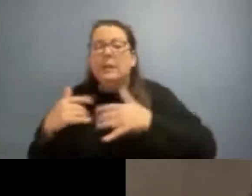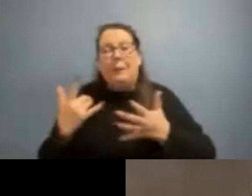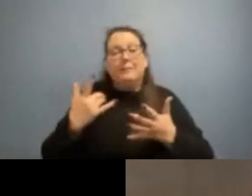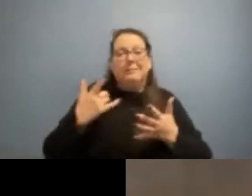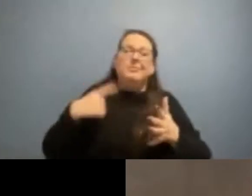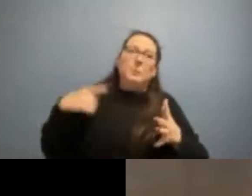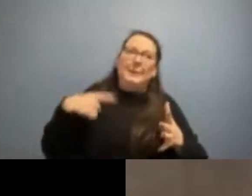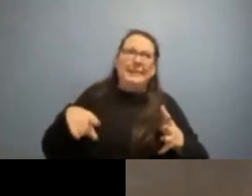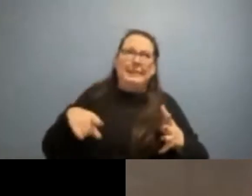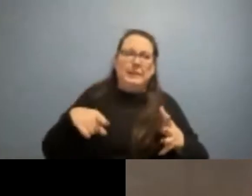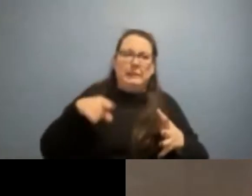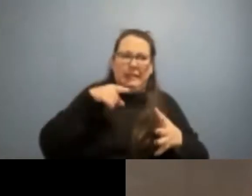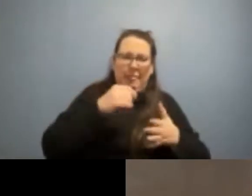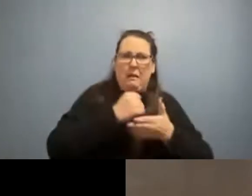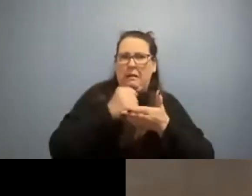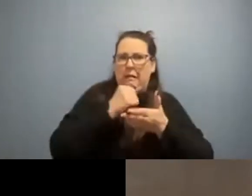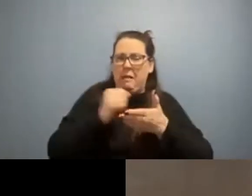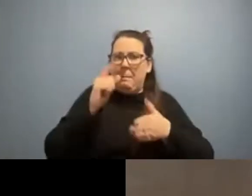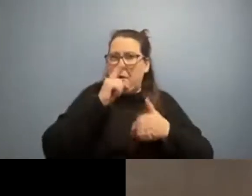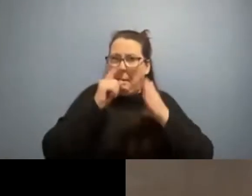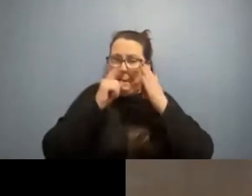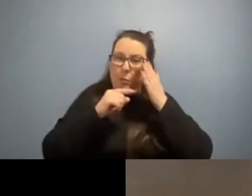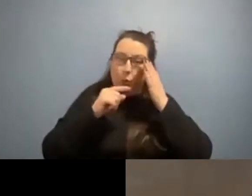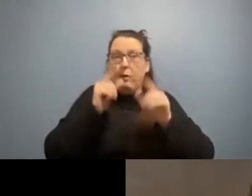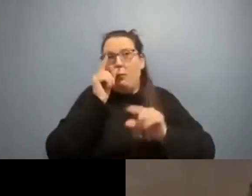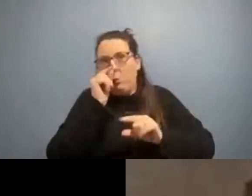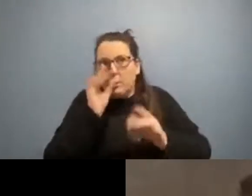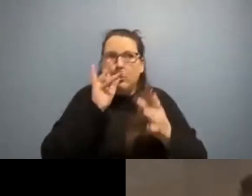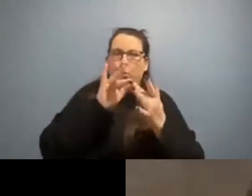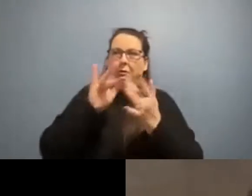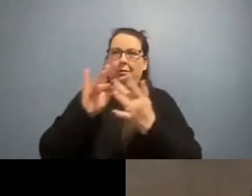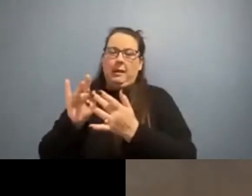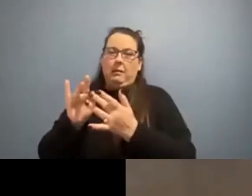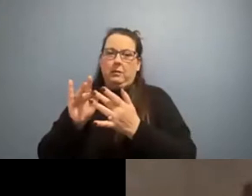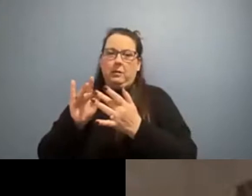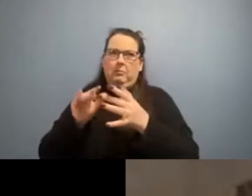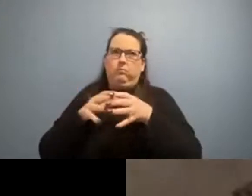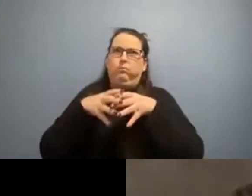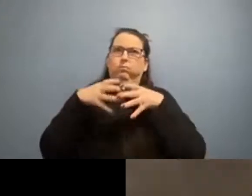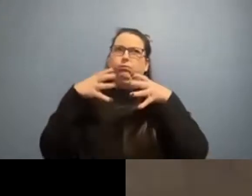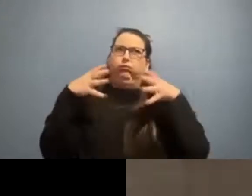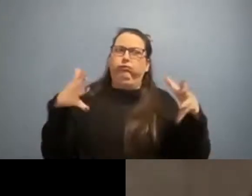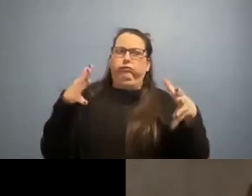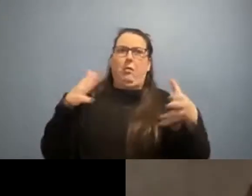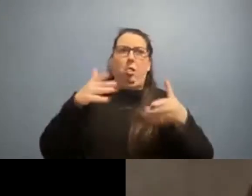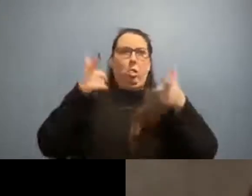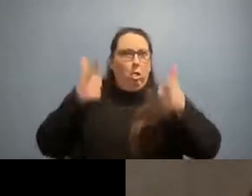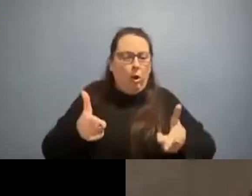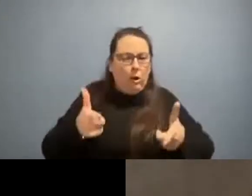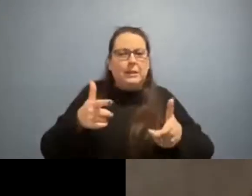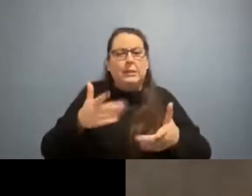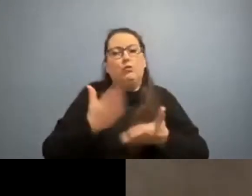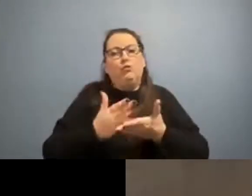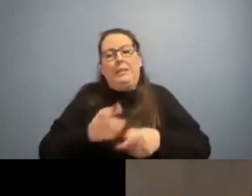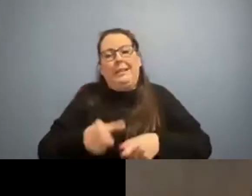of the sheer number of people who have been identified as primary close contacts, it's hard to identify, to phone all of those people very